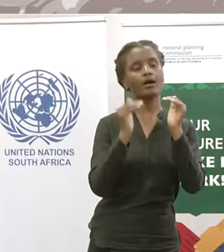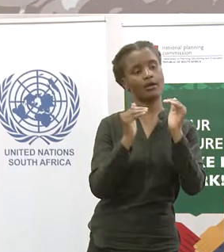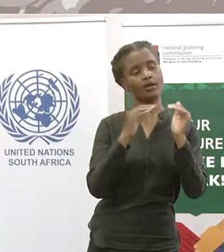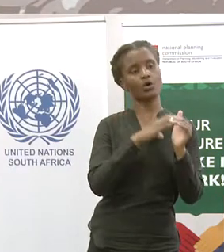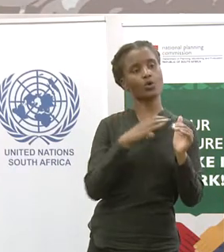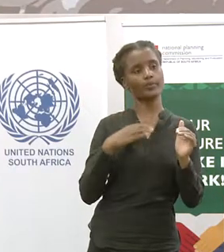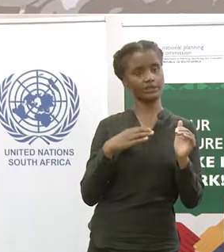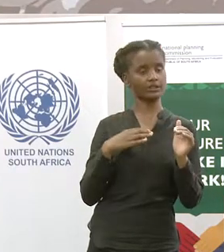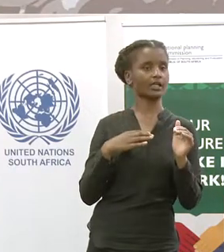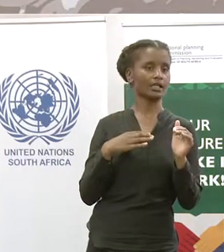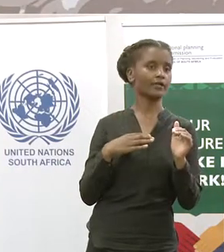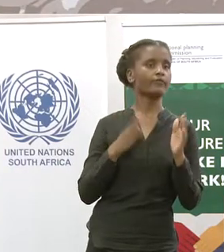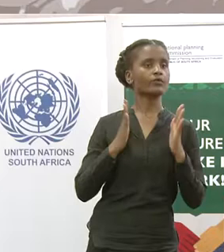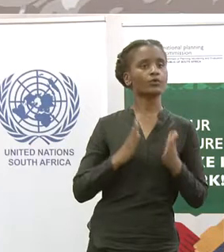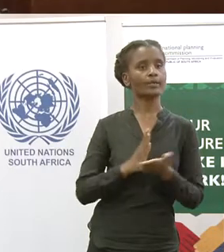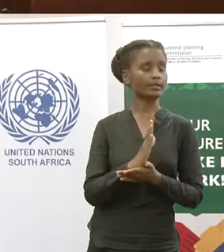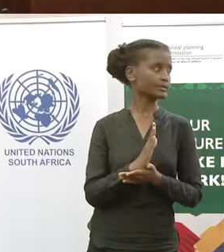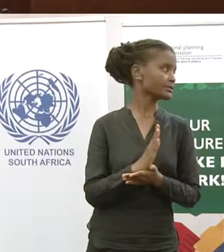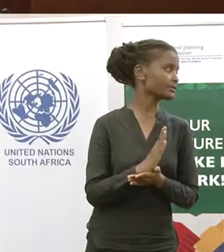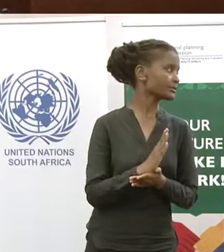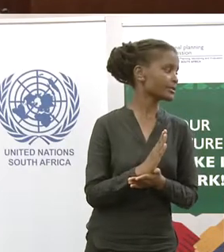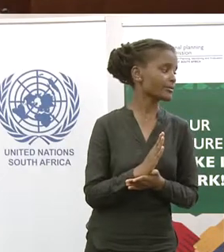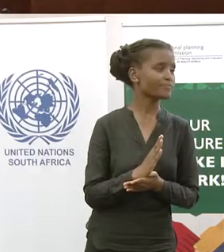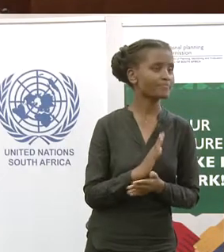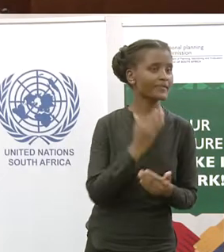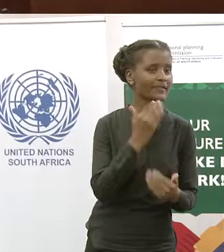Rights, Ms. Jacqueline. Thank you.